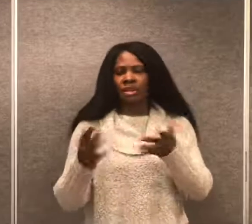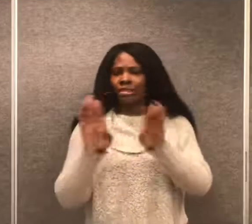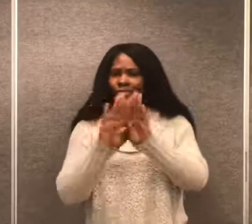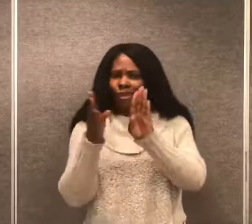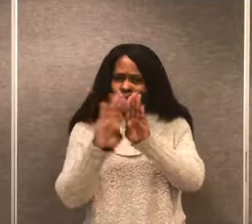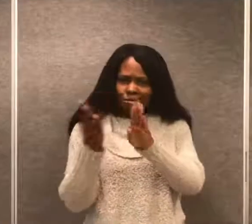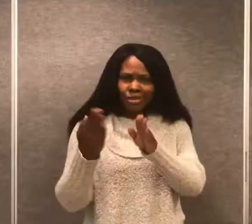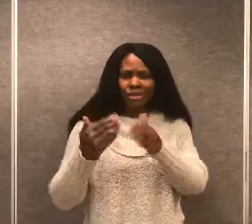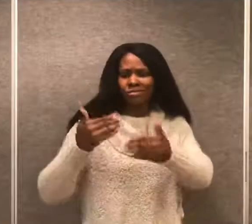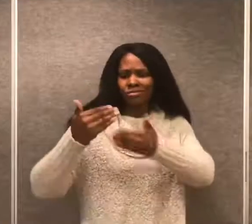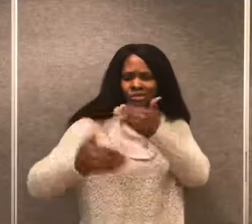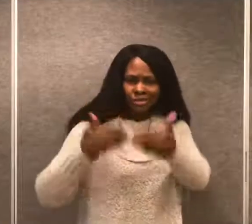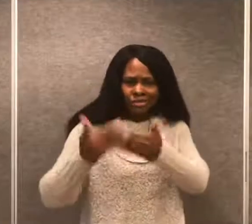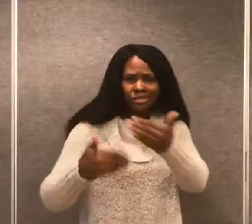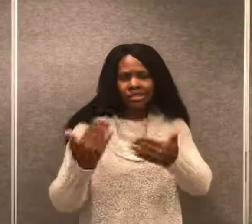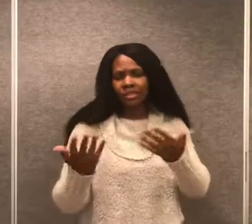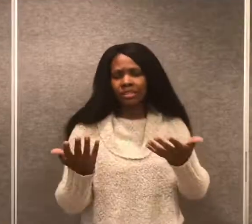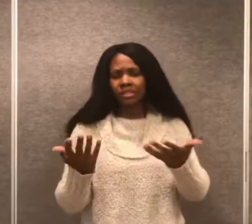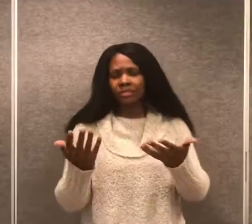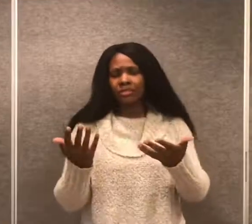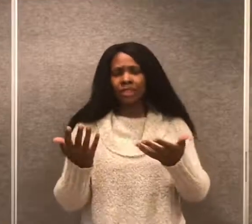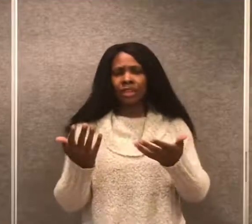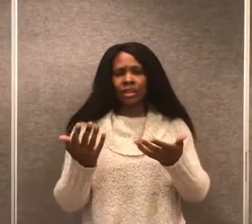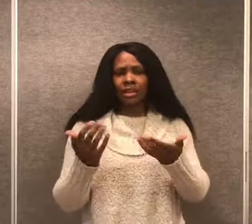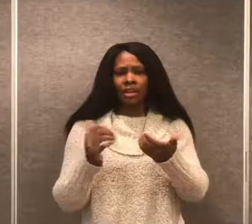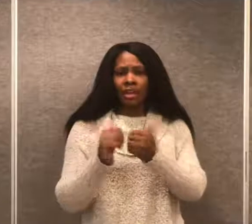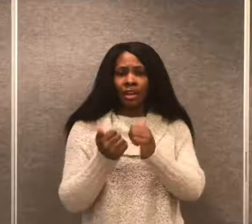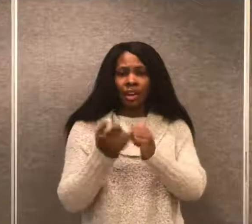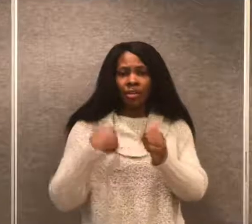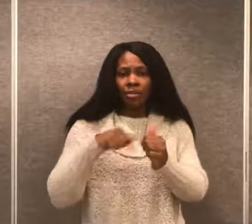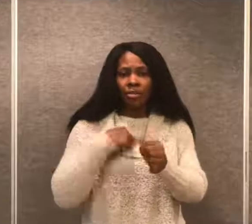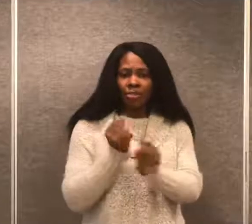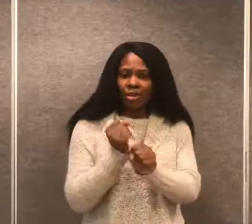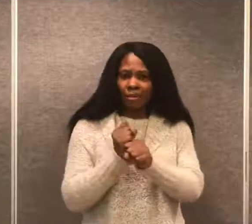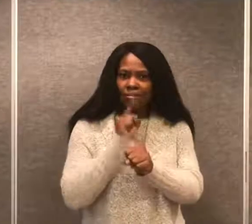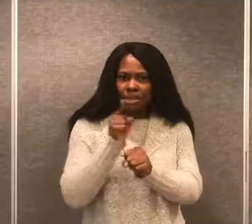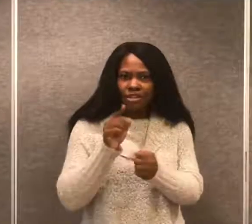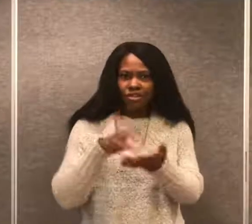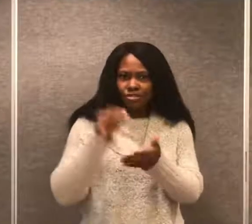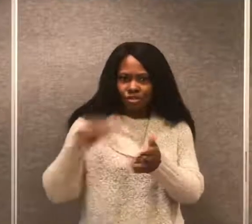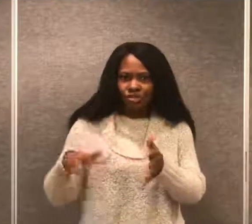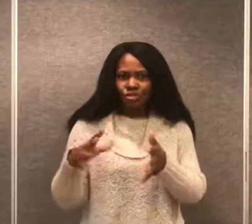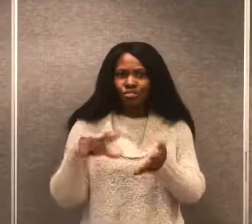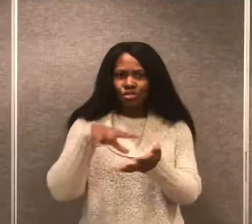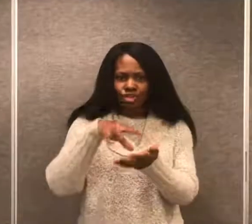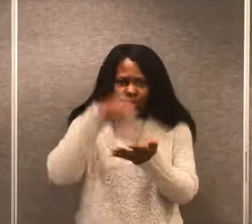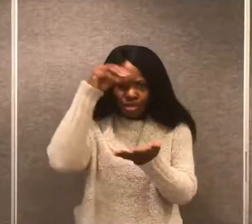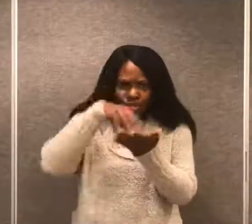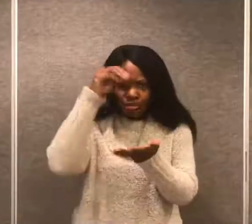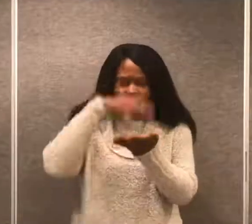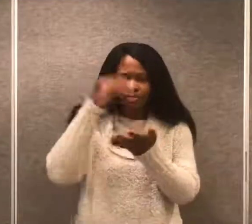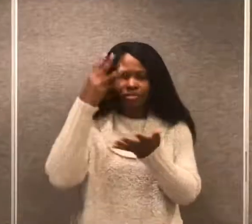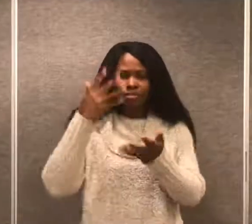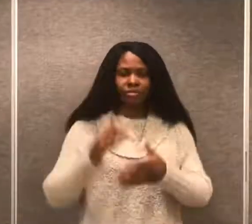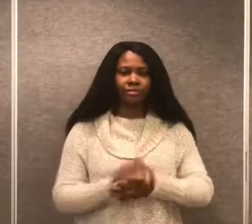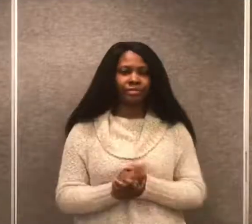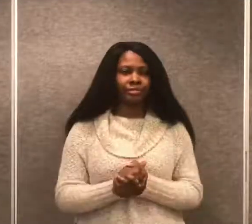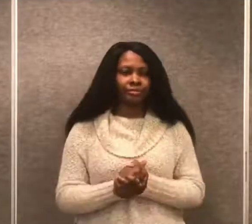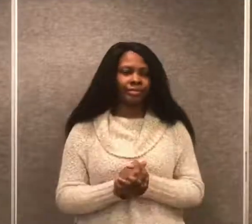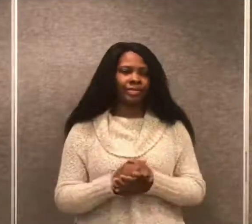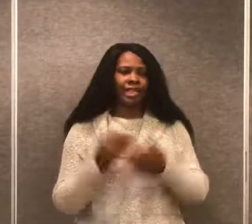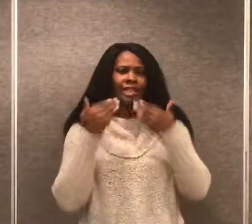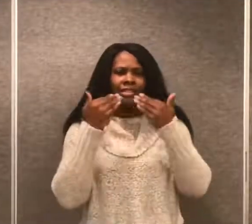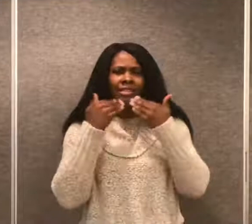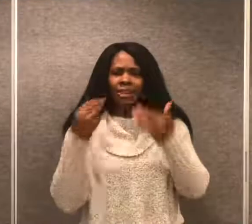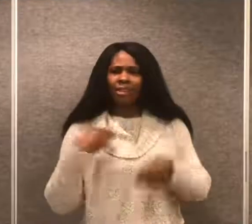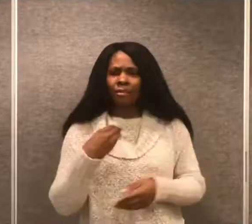where our kids should be doing in terms of making sure that they get educated. Well, thank you, Mayor Ted Green. I truly appreciate